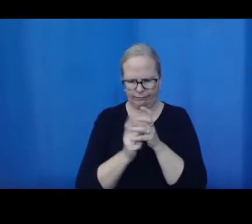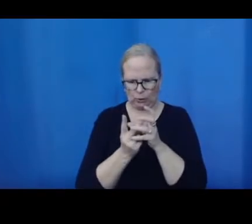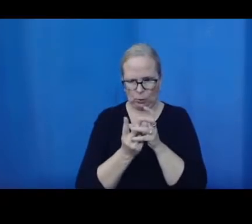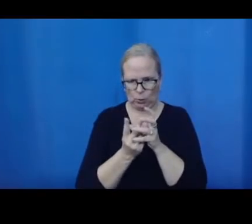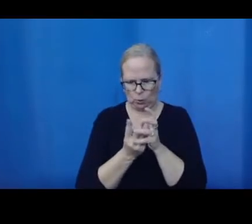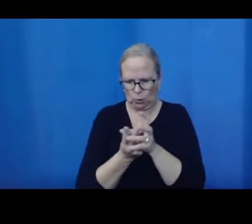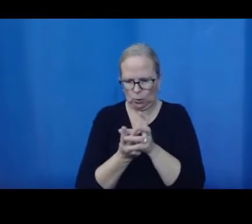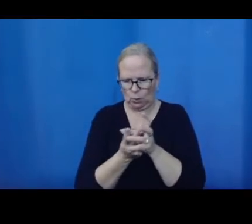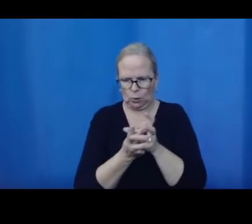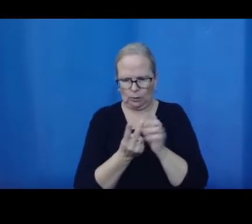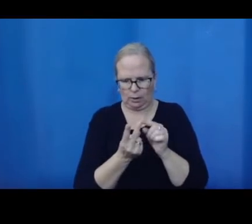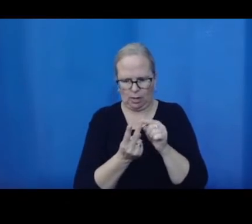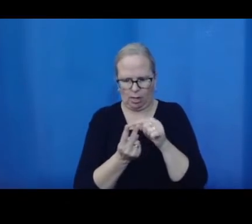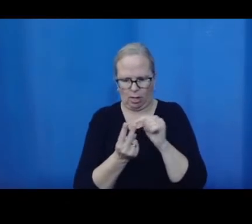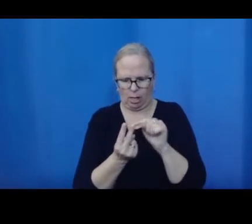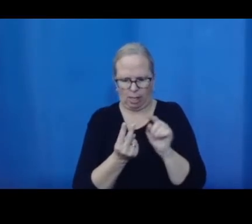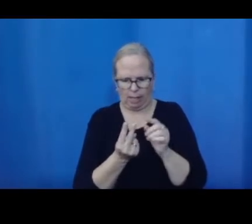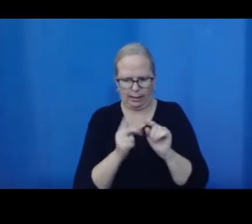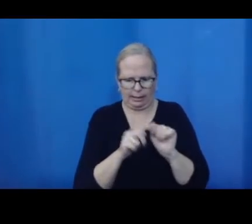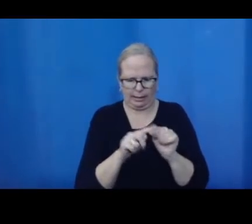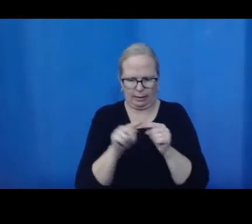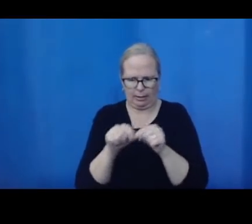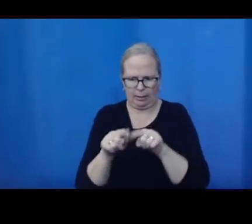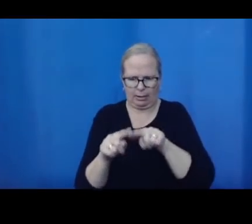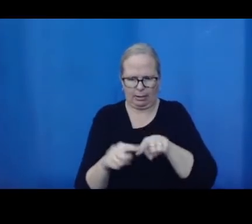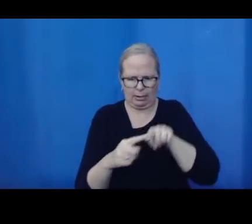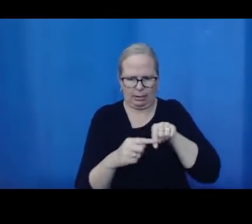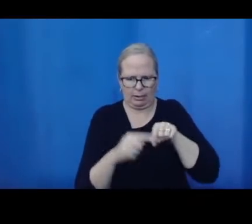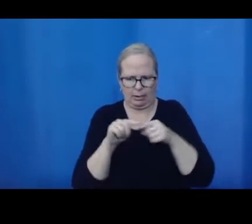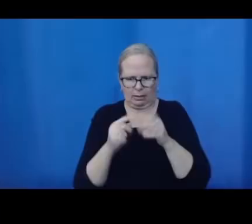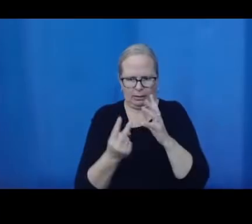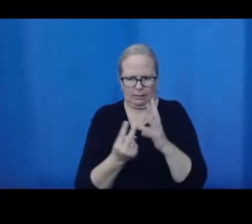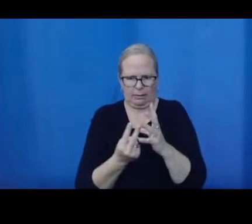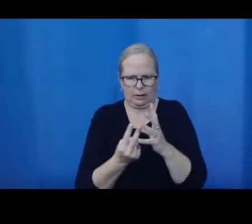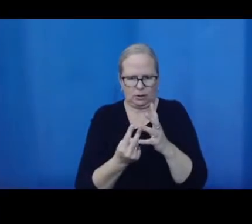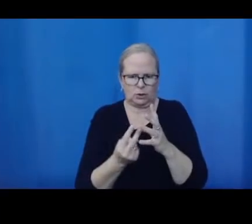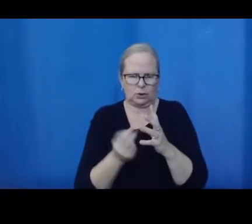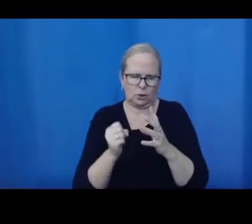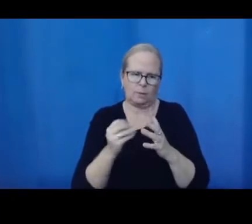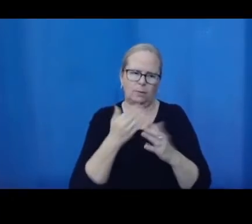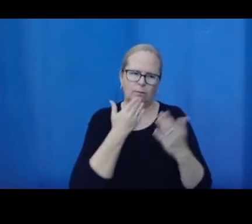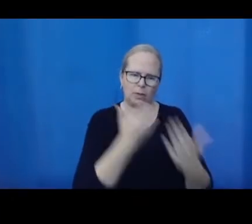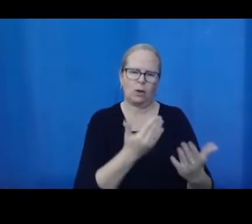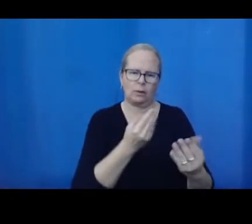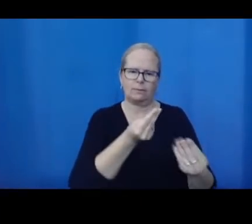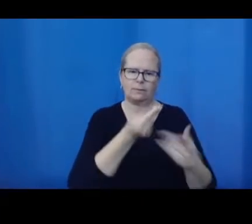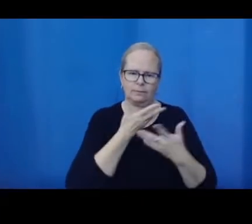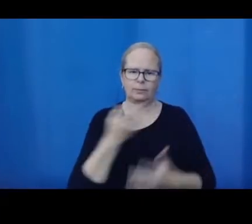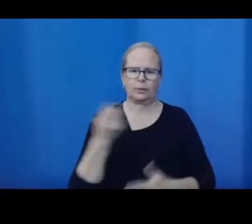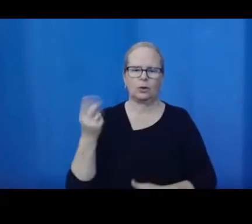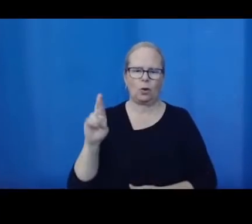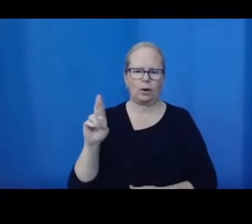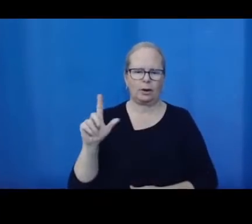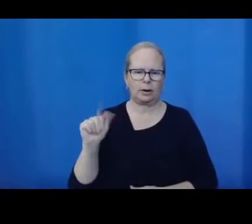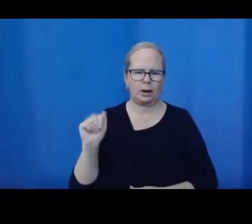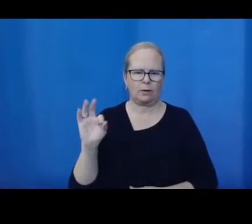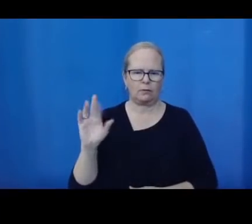Dr. LaFrancis, I wanted to go back to a statement that you made moments ago